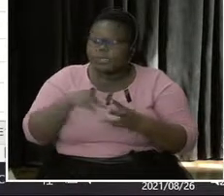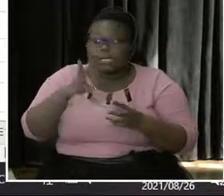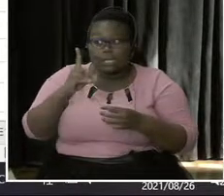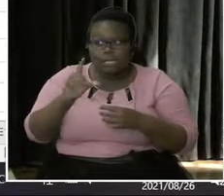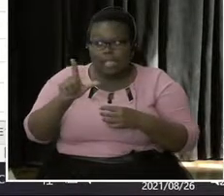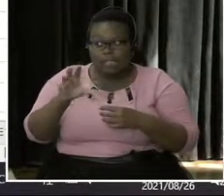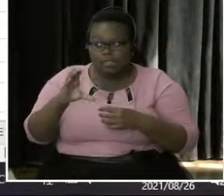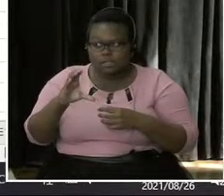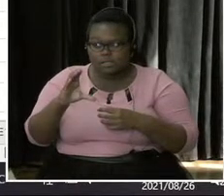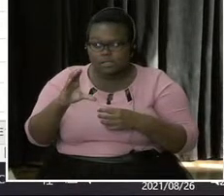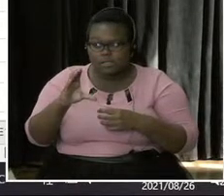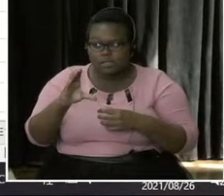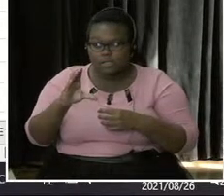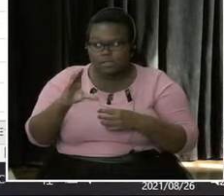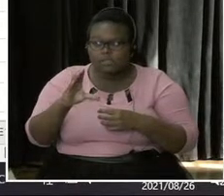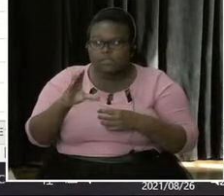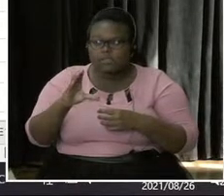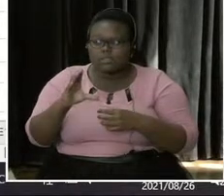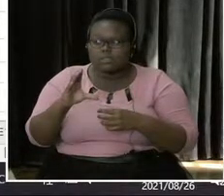DLC.